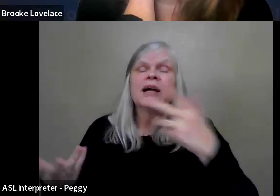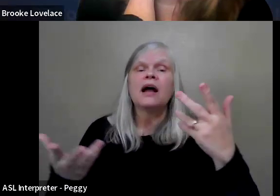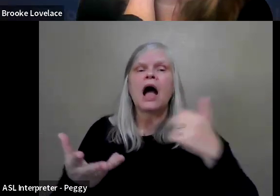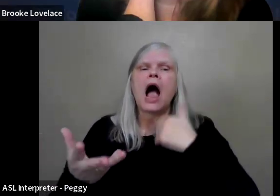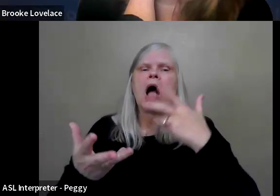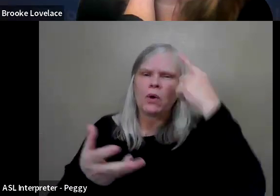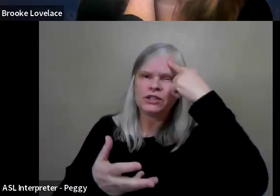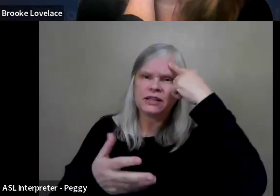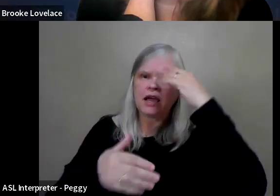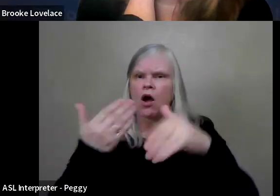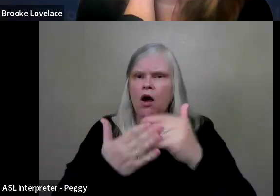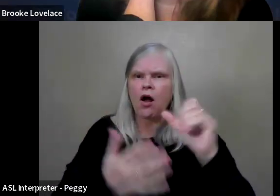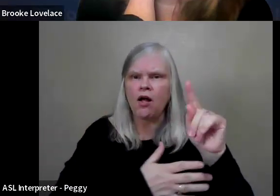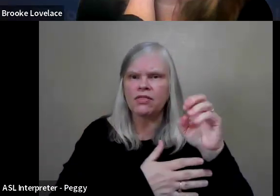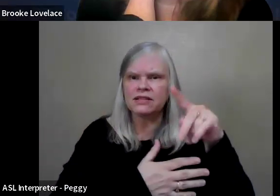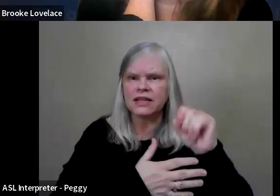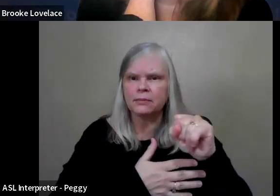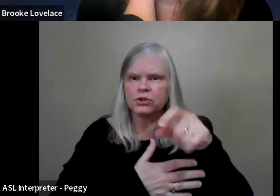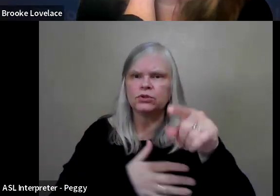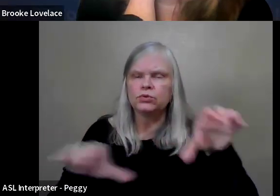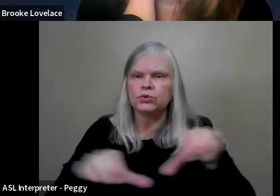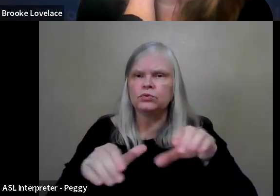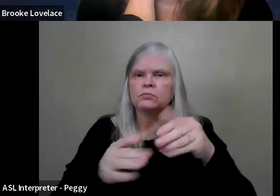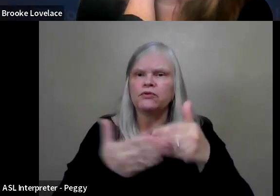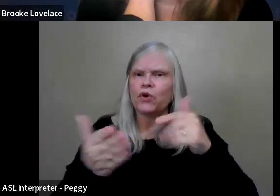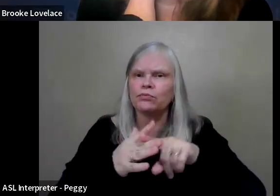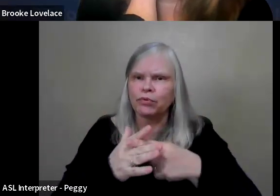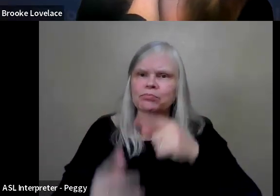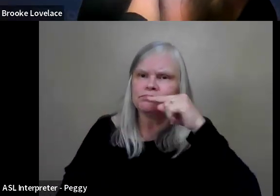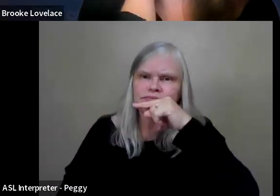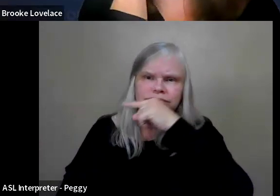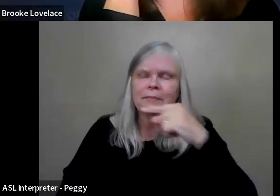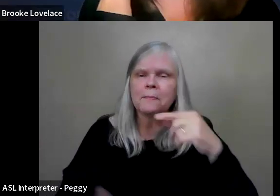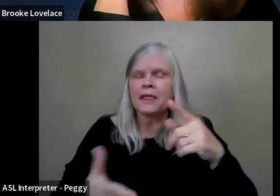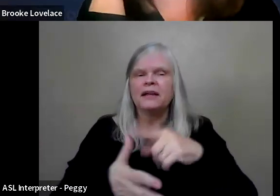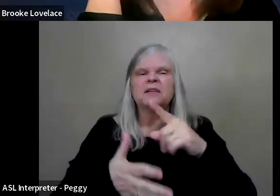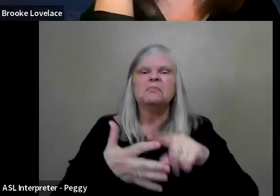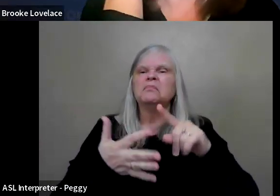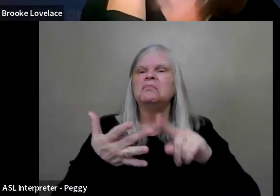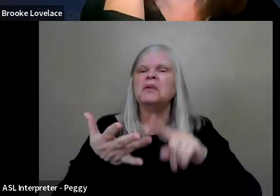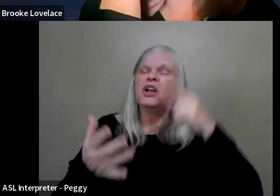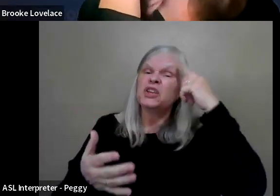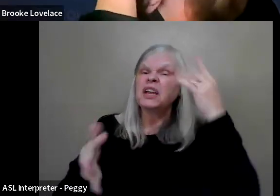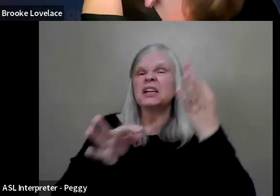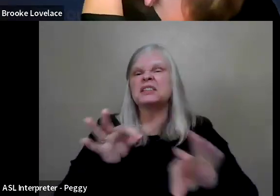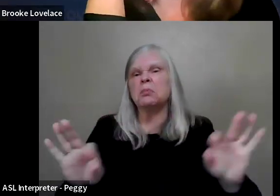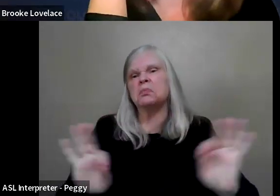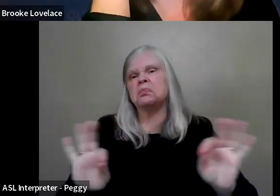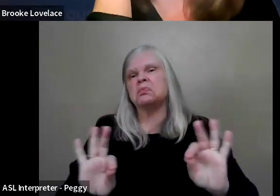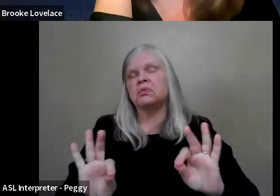down all of the steps involved in that. So brushing our teeth may feel like a simple task for some of us,